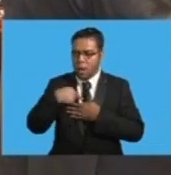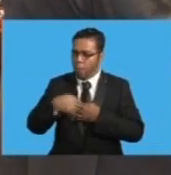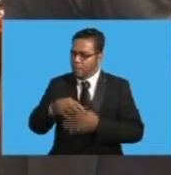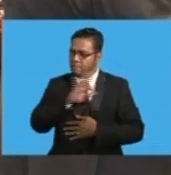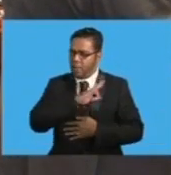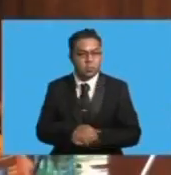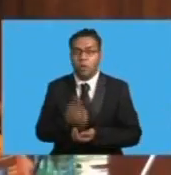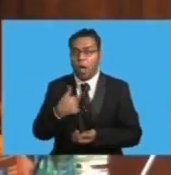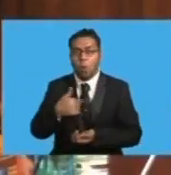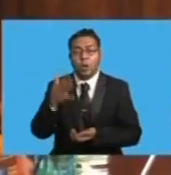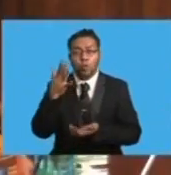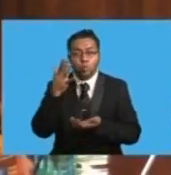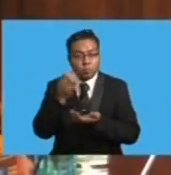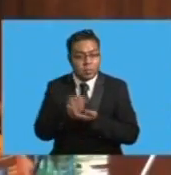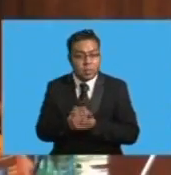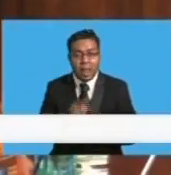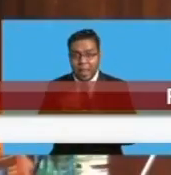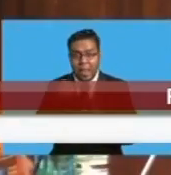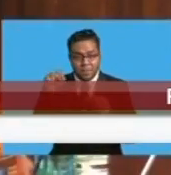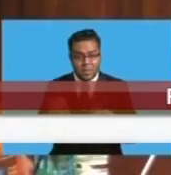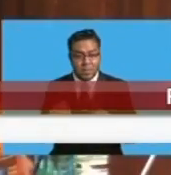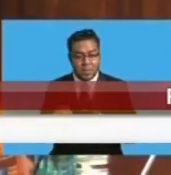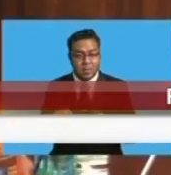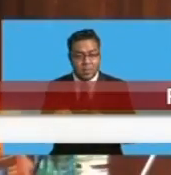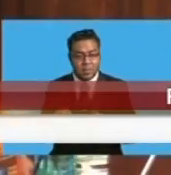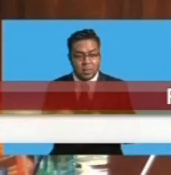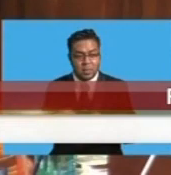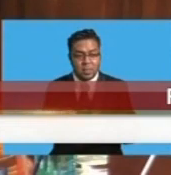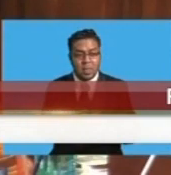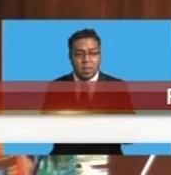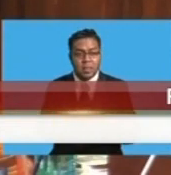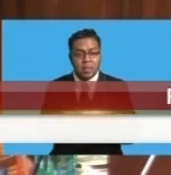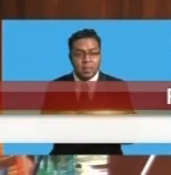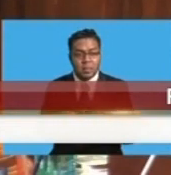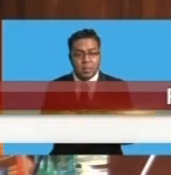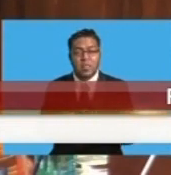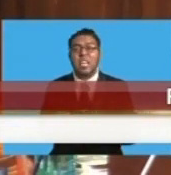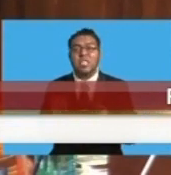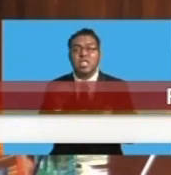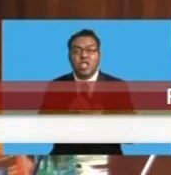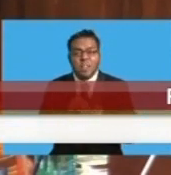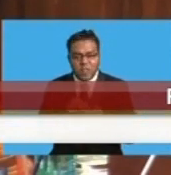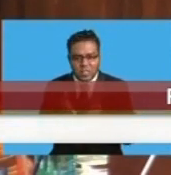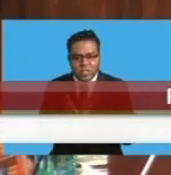3rd time. That I am here as the servant of this House.